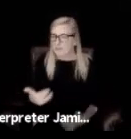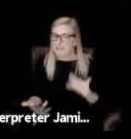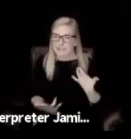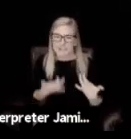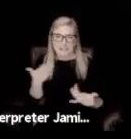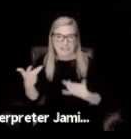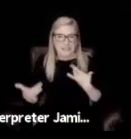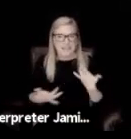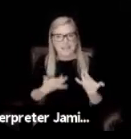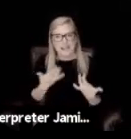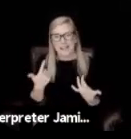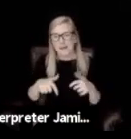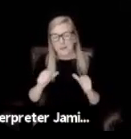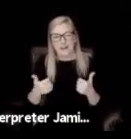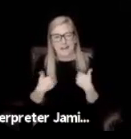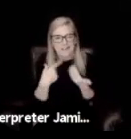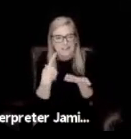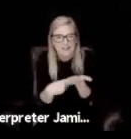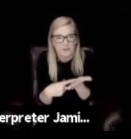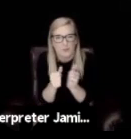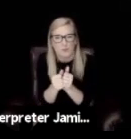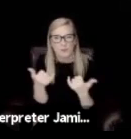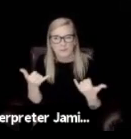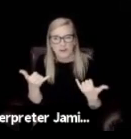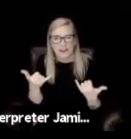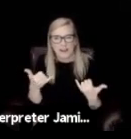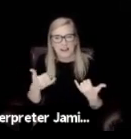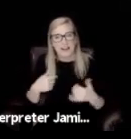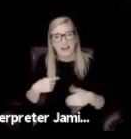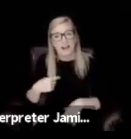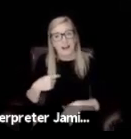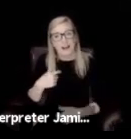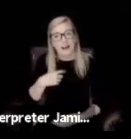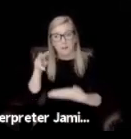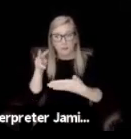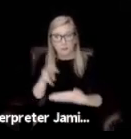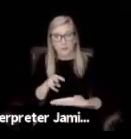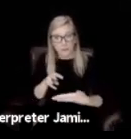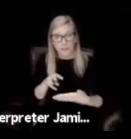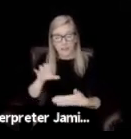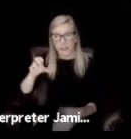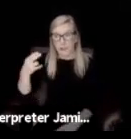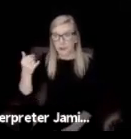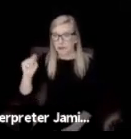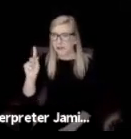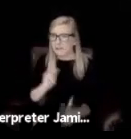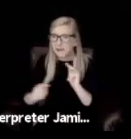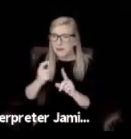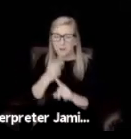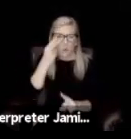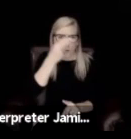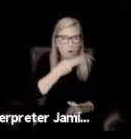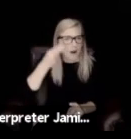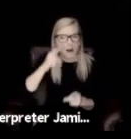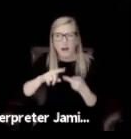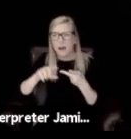that we get to have this conversation today. I was reading in the chat, people from Hawaii and Ohio